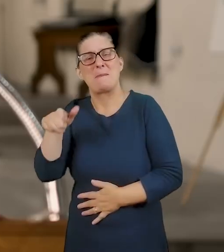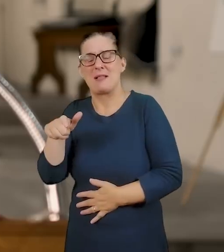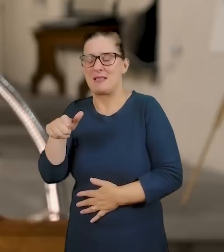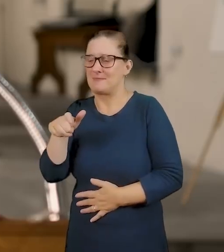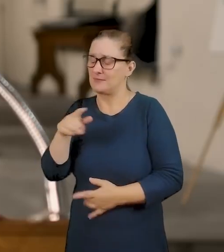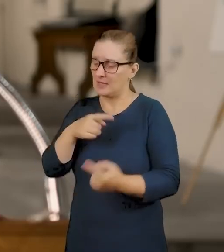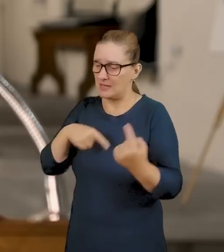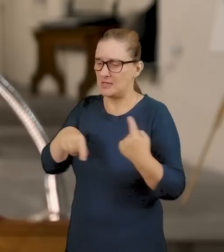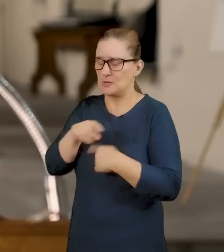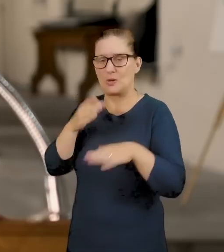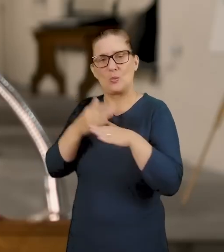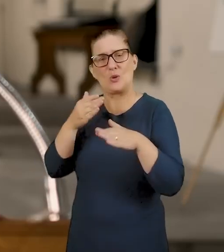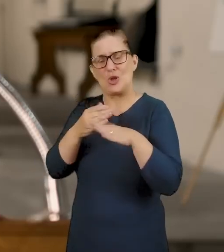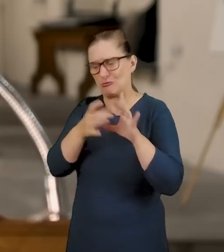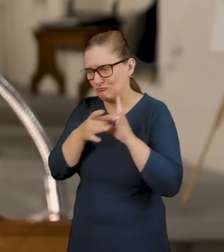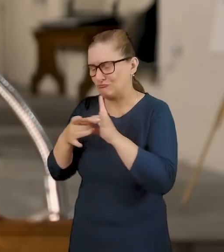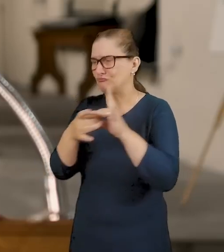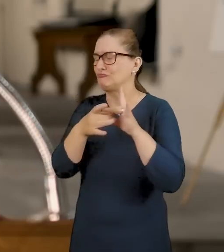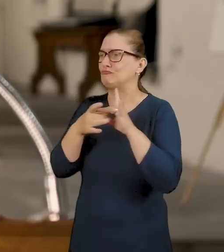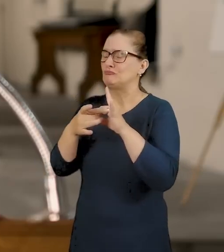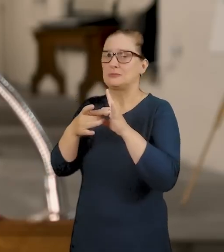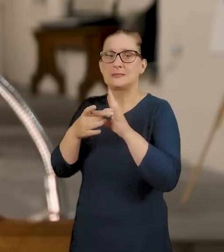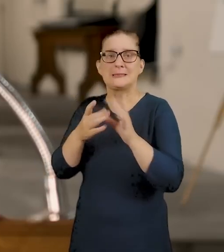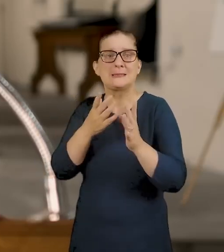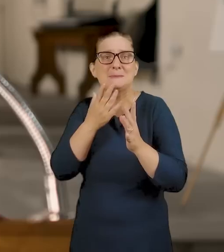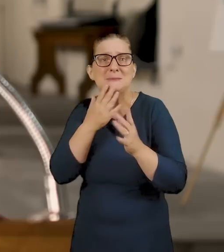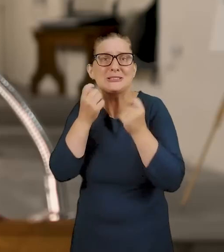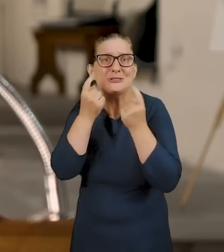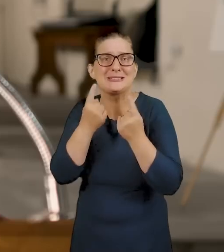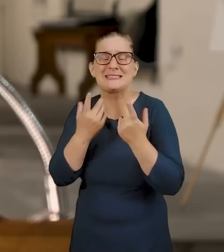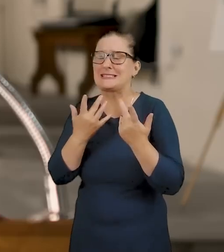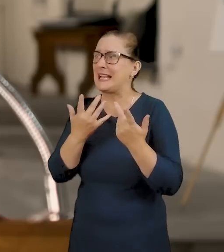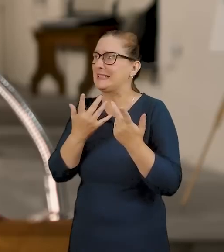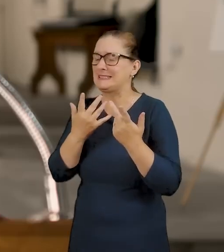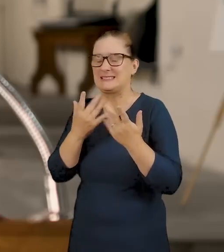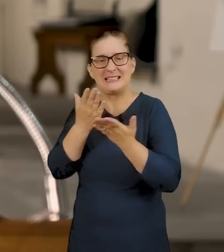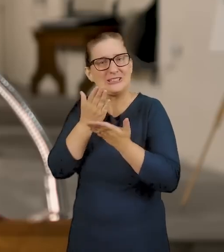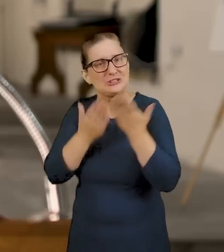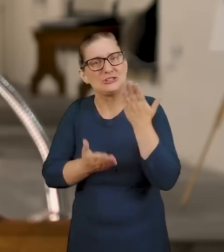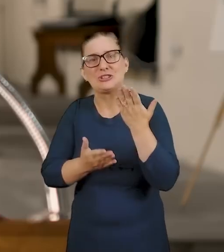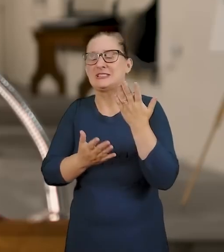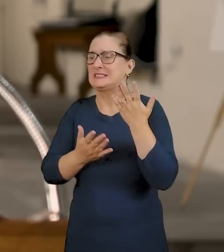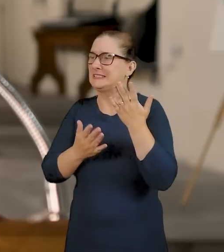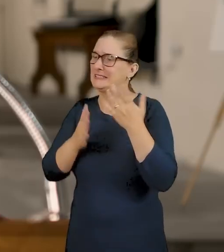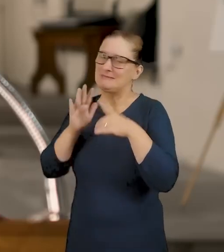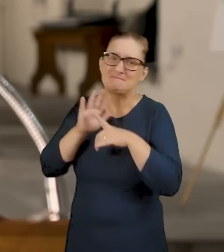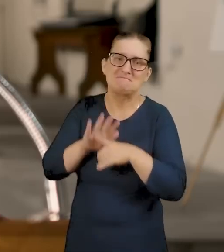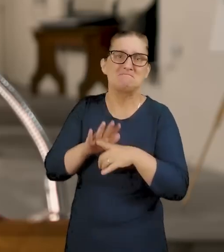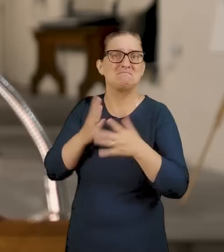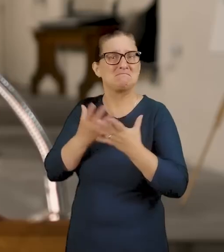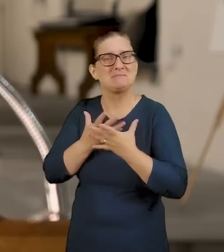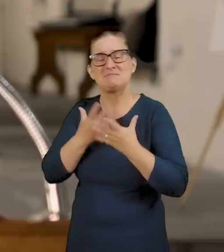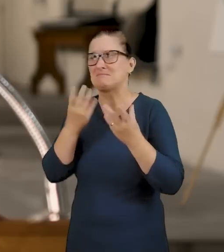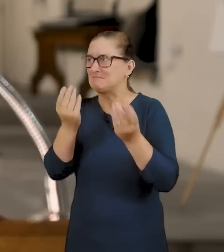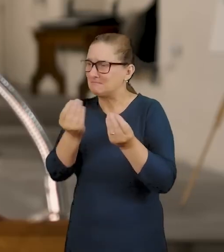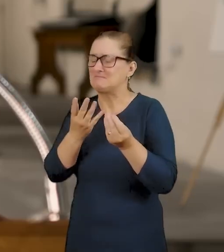love of others as we work towards ending misunderstanding, racism and